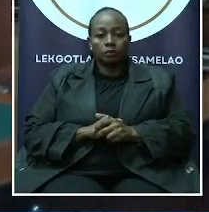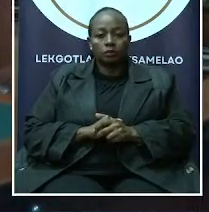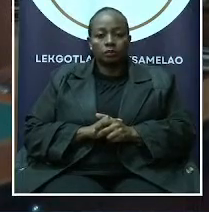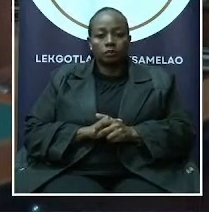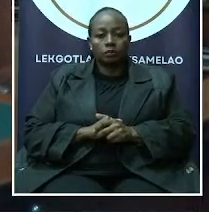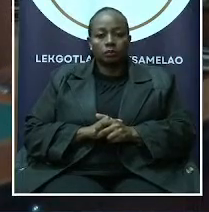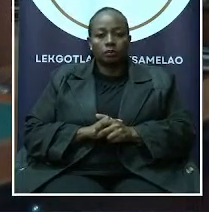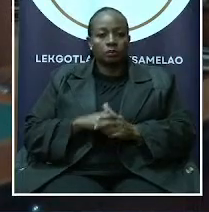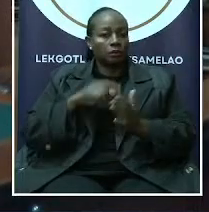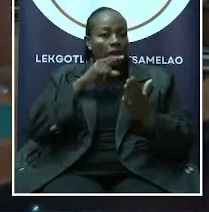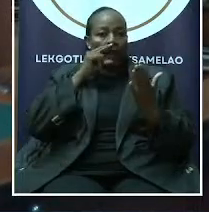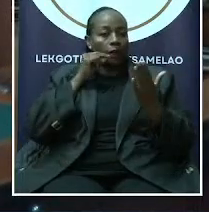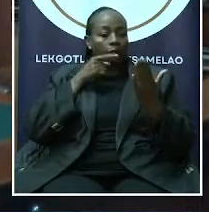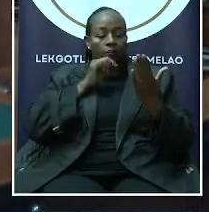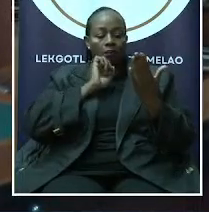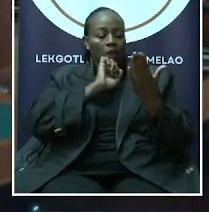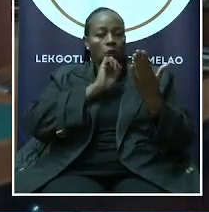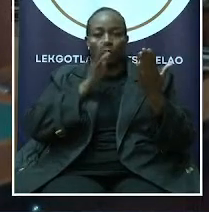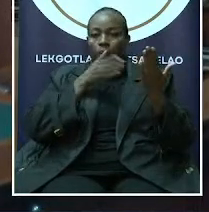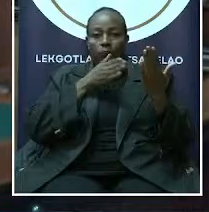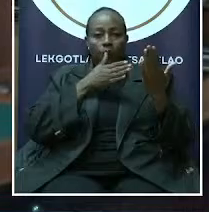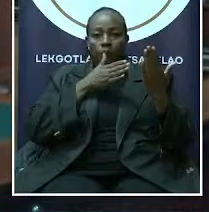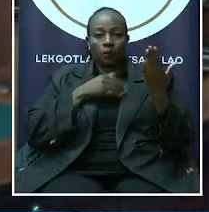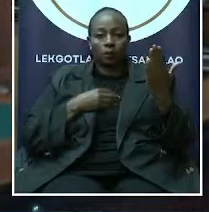No, your name is not here.